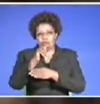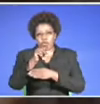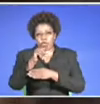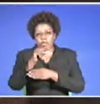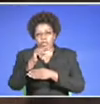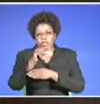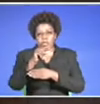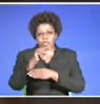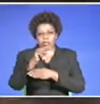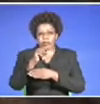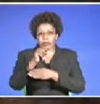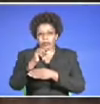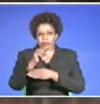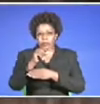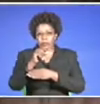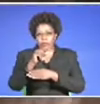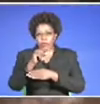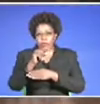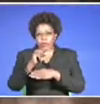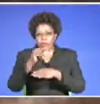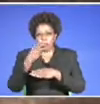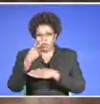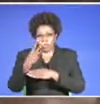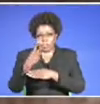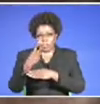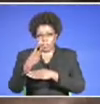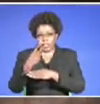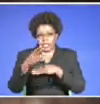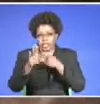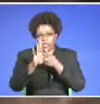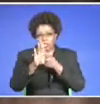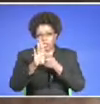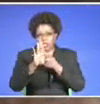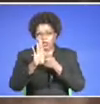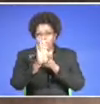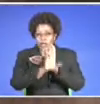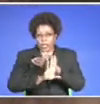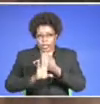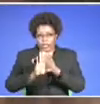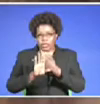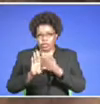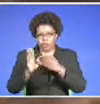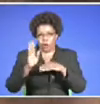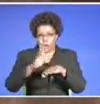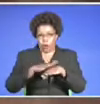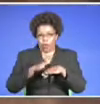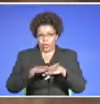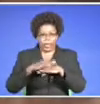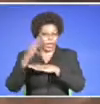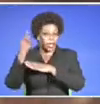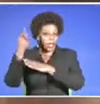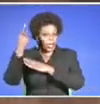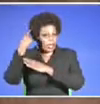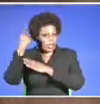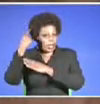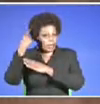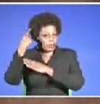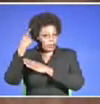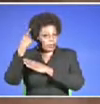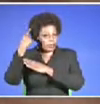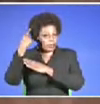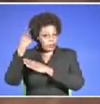have silicone on the inside, so the rings is very protective towards the hair. And I use a tool that looks like a